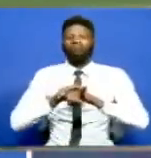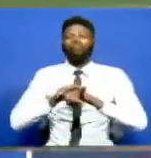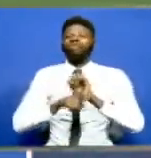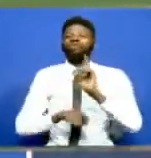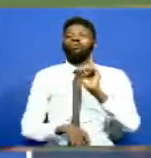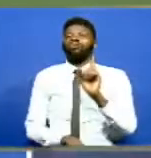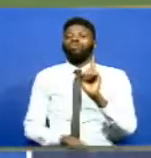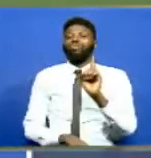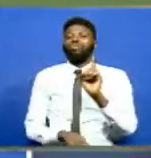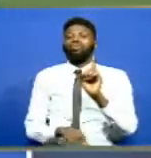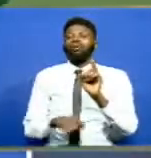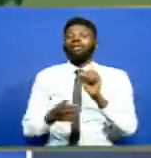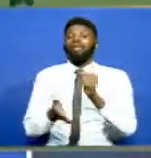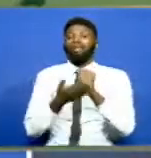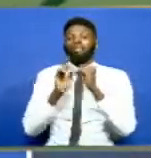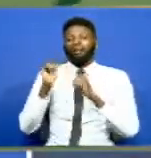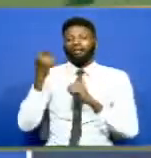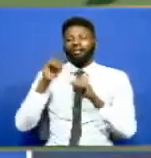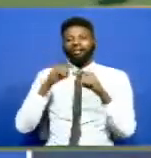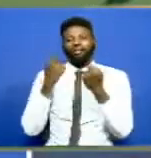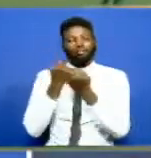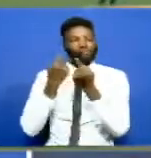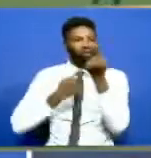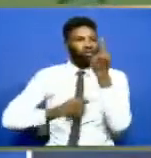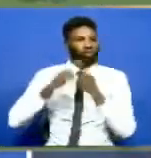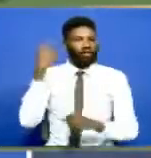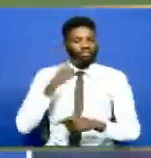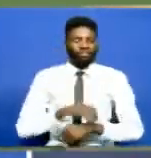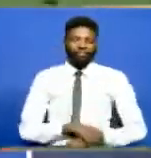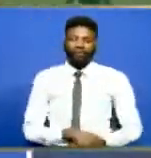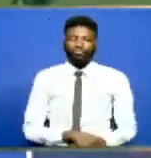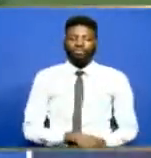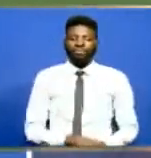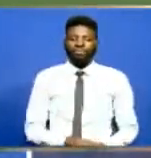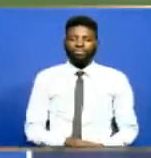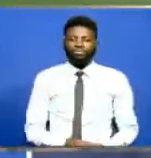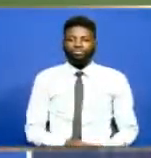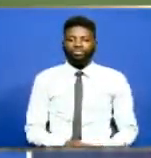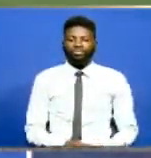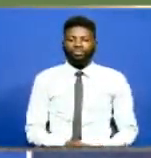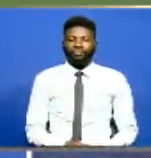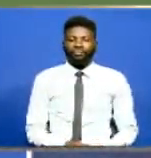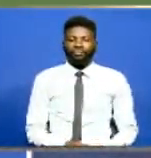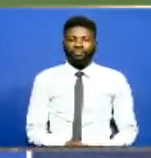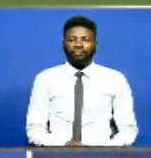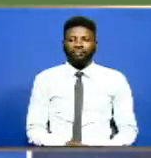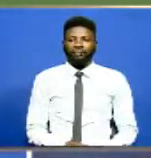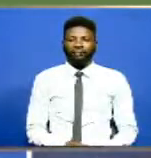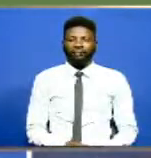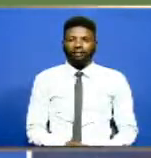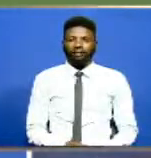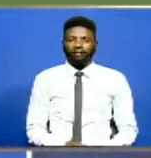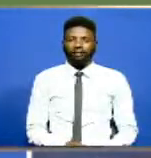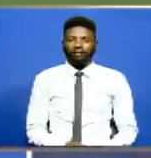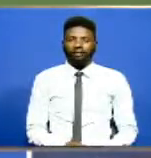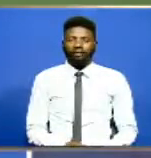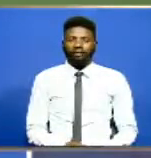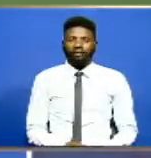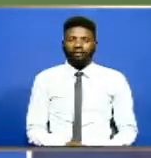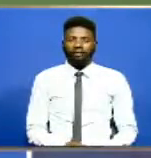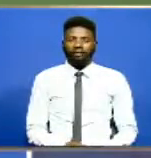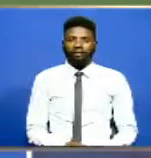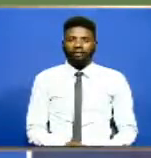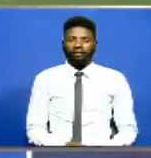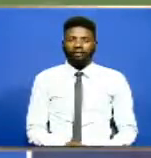Kevin Kimani, wakiandaa mabadiliko mawili vijana wa Sudan Kusini. Wanaandaliwa David Machachan. Moja